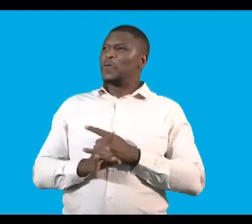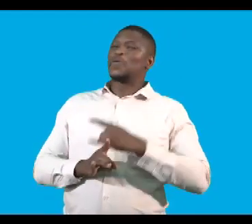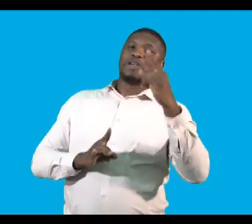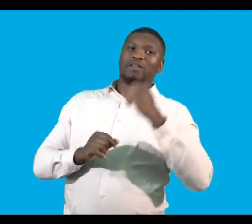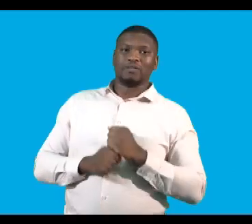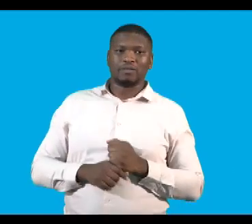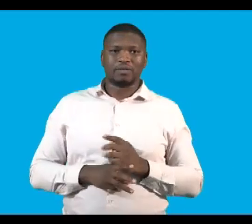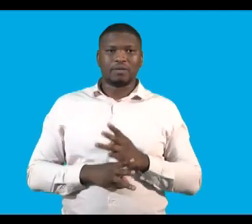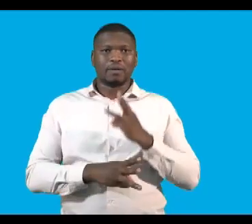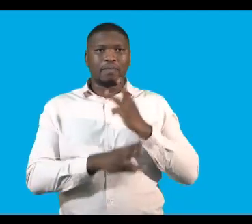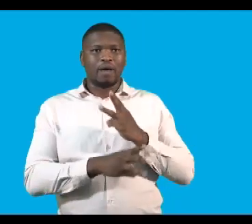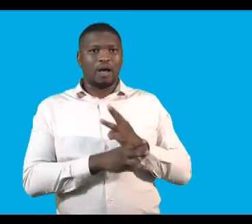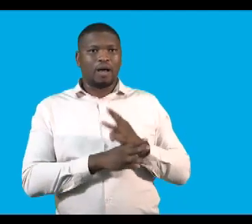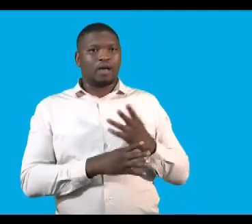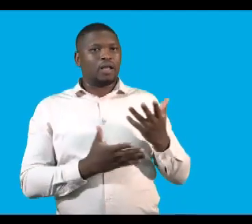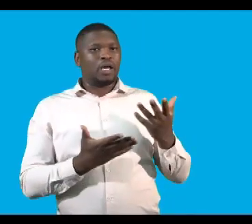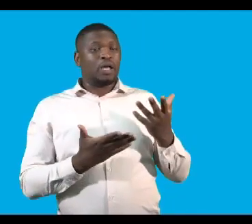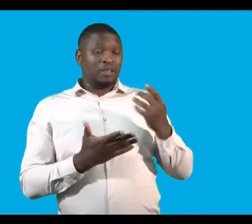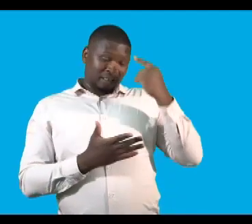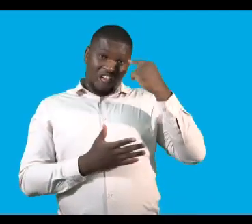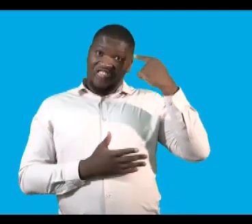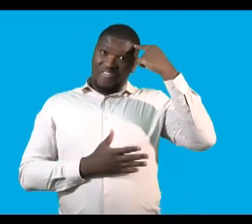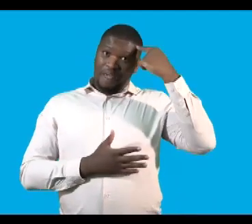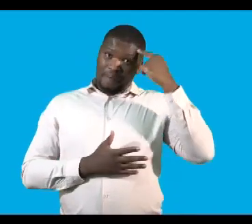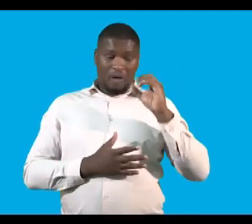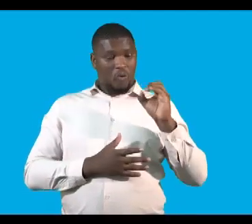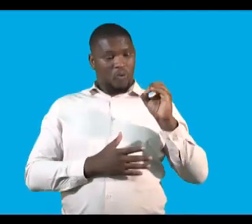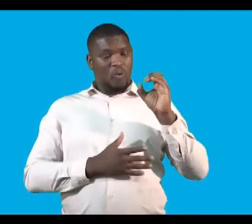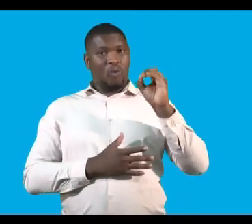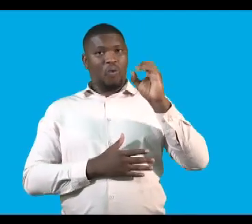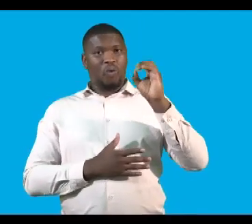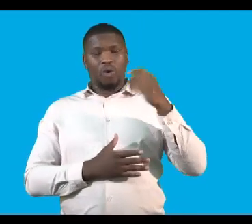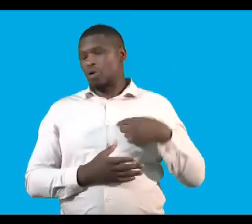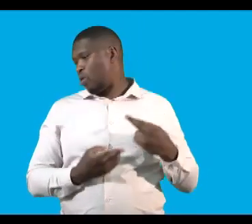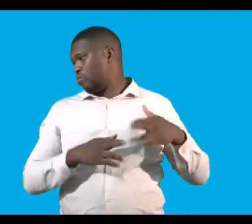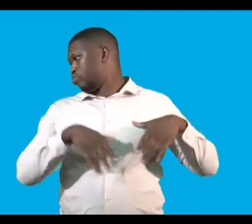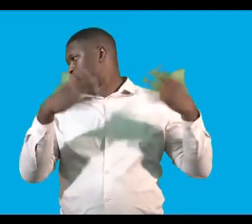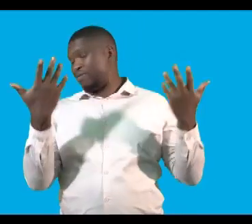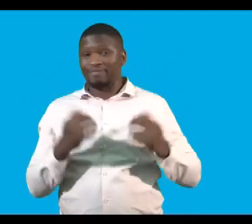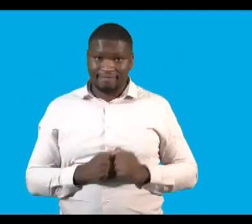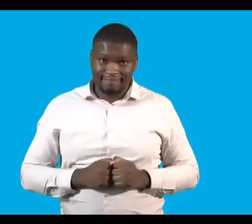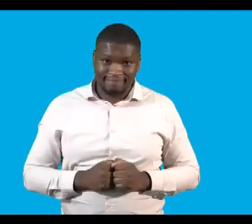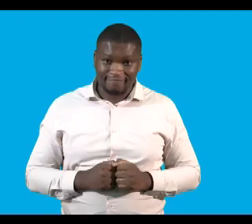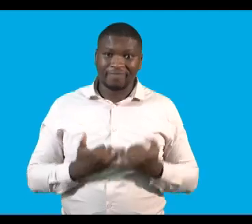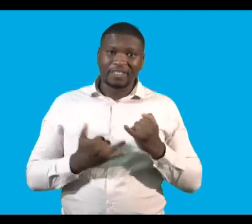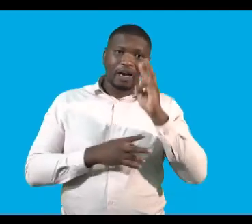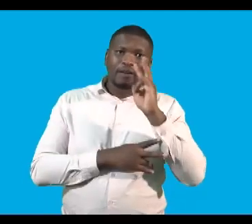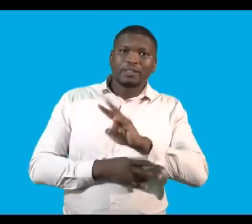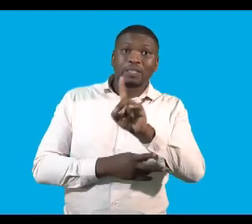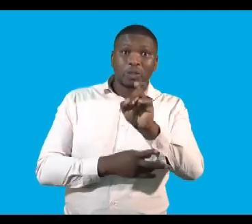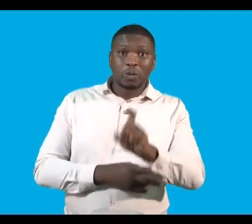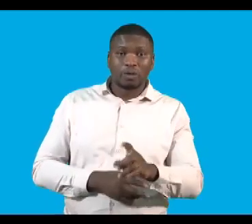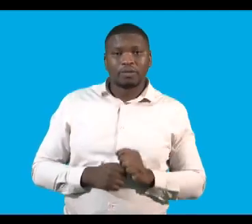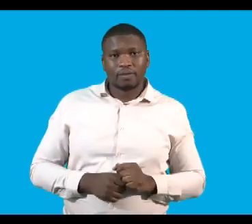ends with a thought bubble. You can see it here. It's hopeless. Now, let's look at the